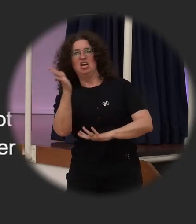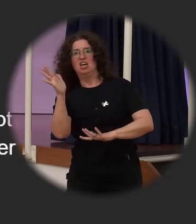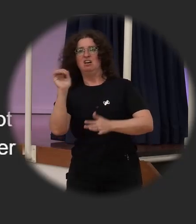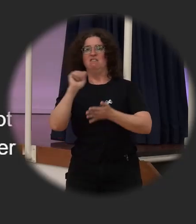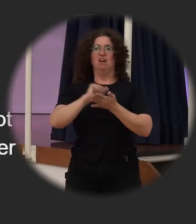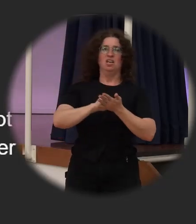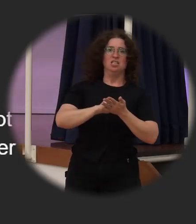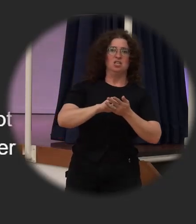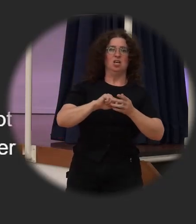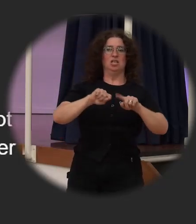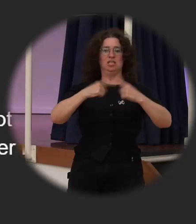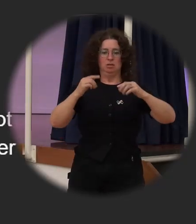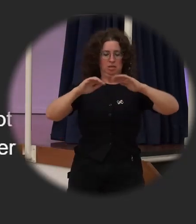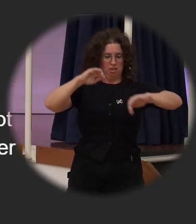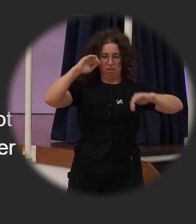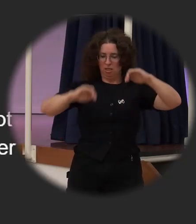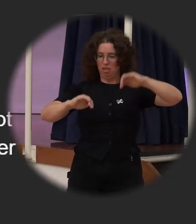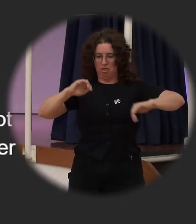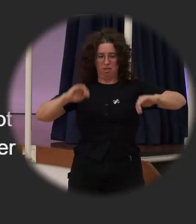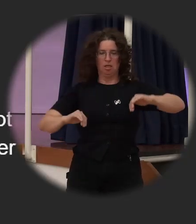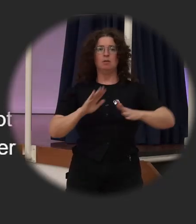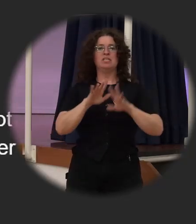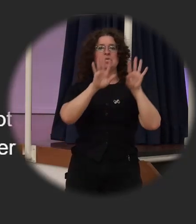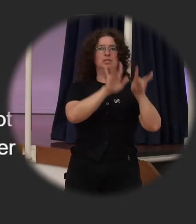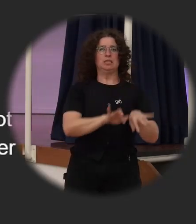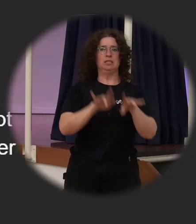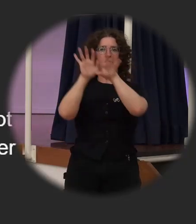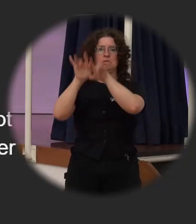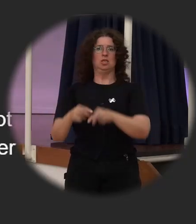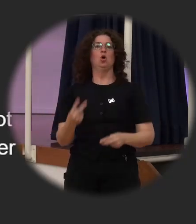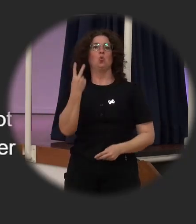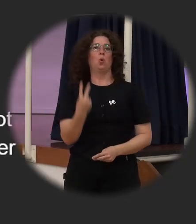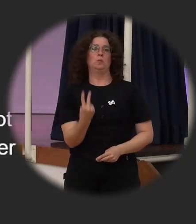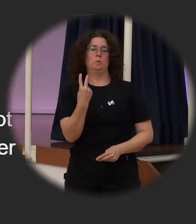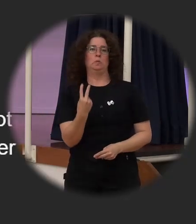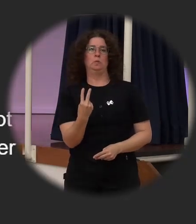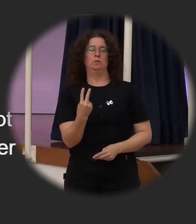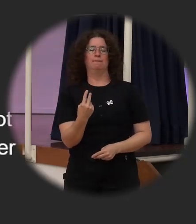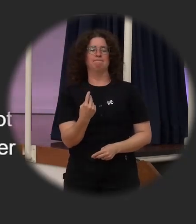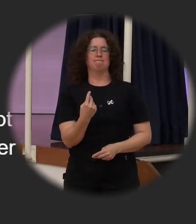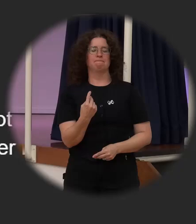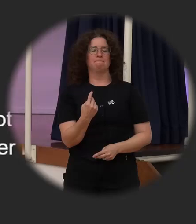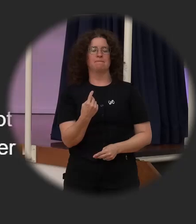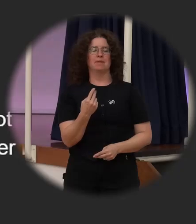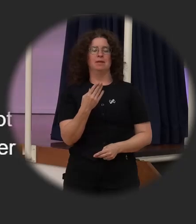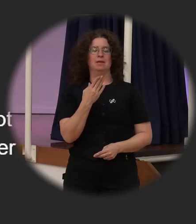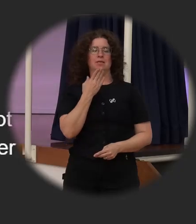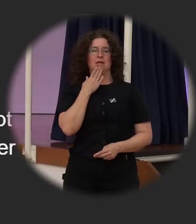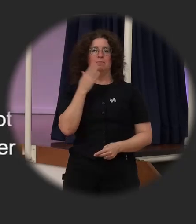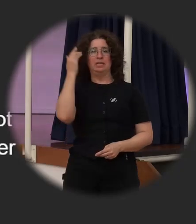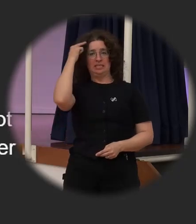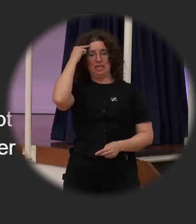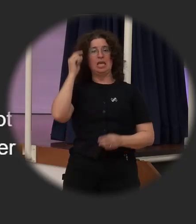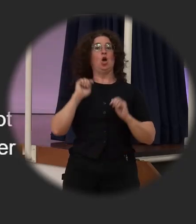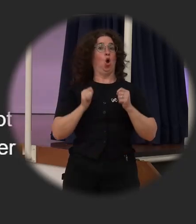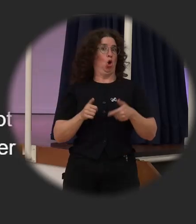separately, and any custom converters would need to be written twice. So this is something that you want to think about early on in the